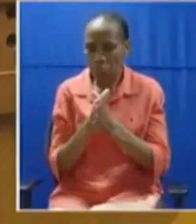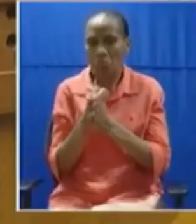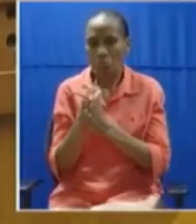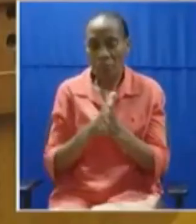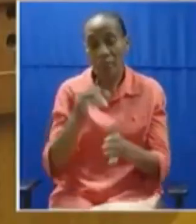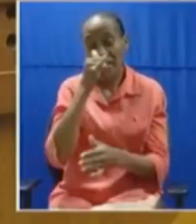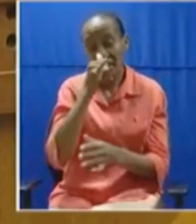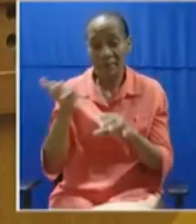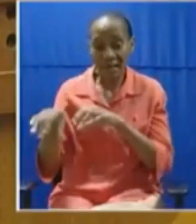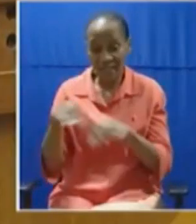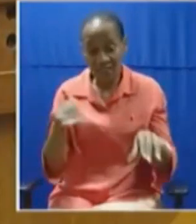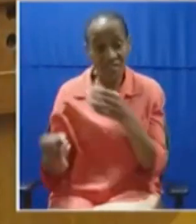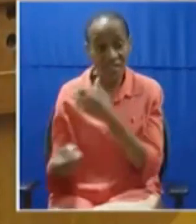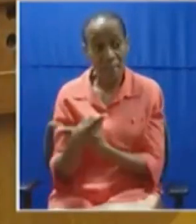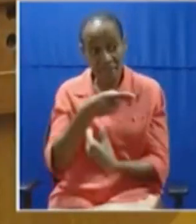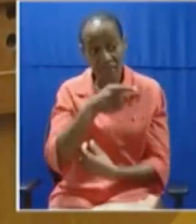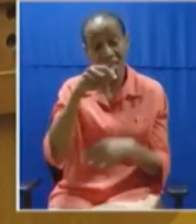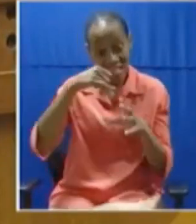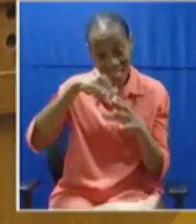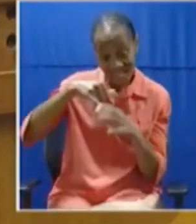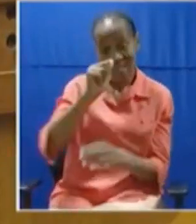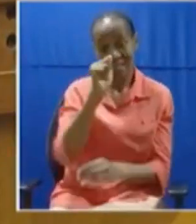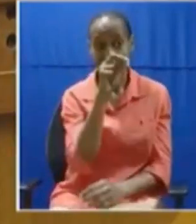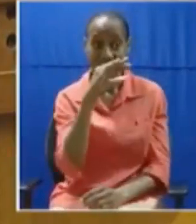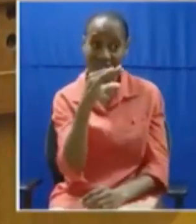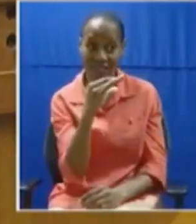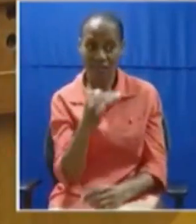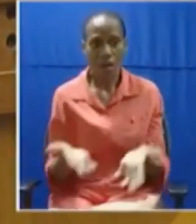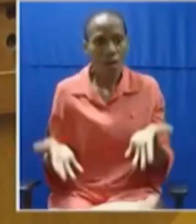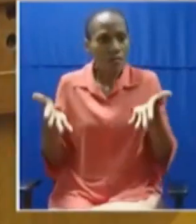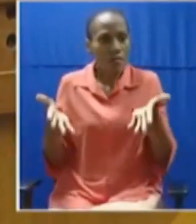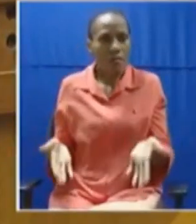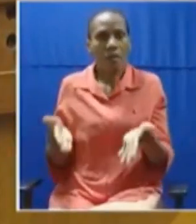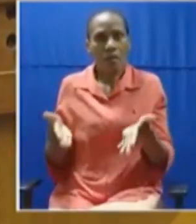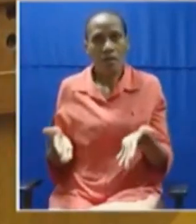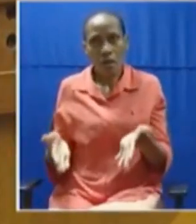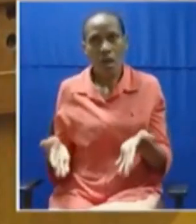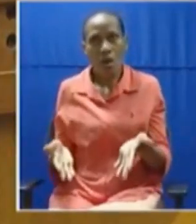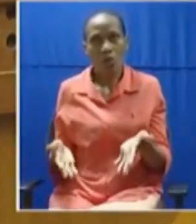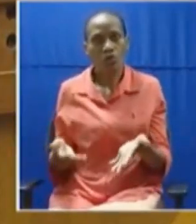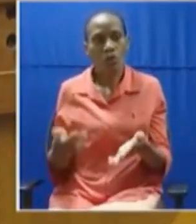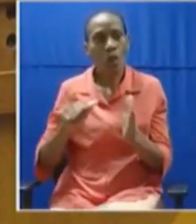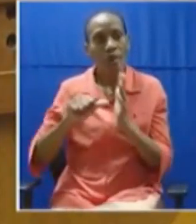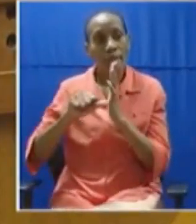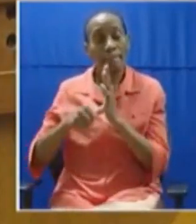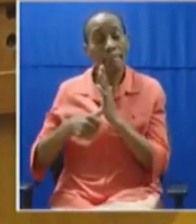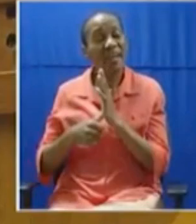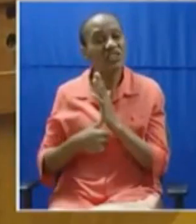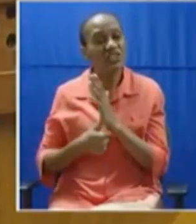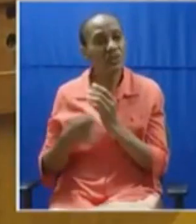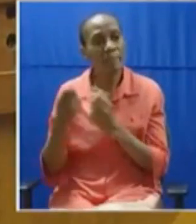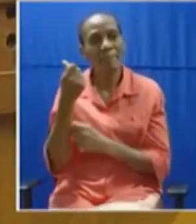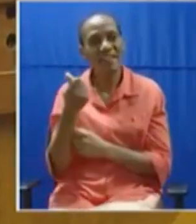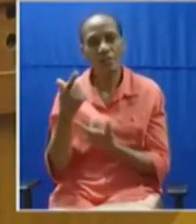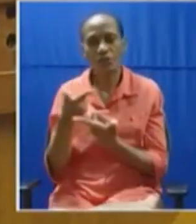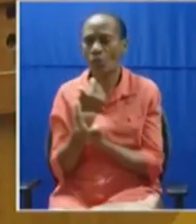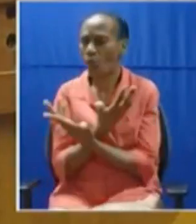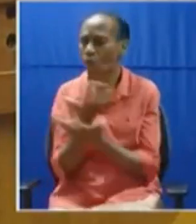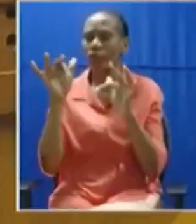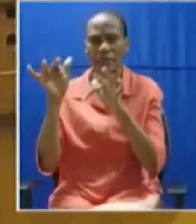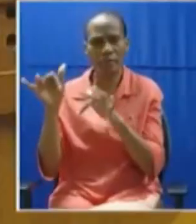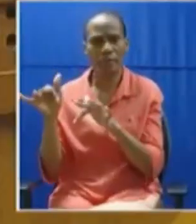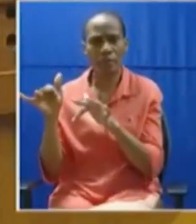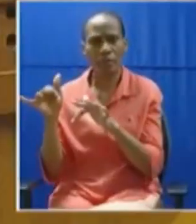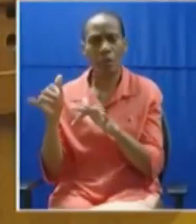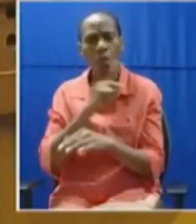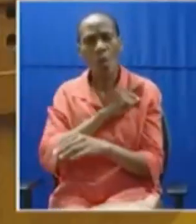as a political party. And now you want to expropriate the pension funds of hard-working South Africans to bail out